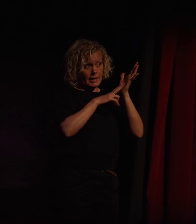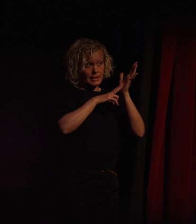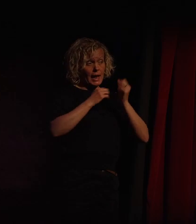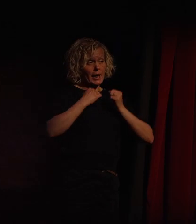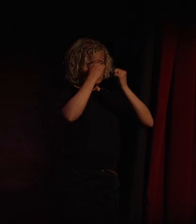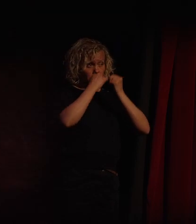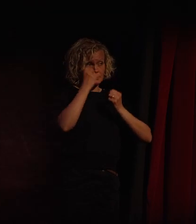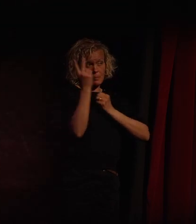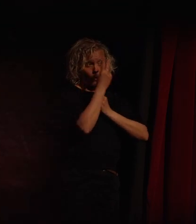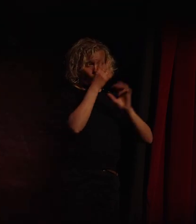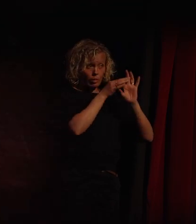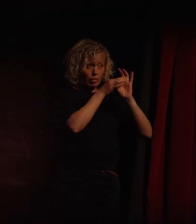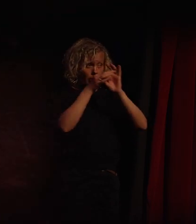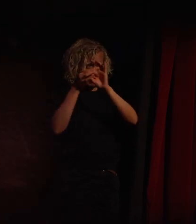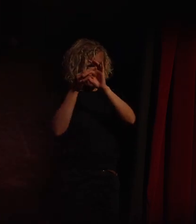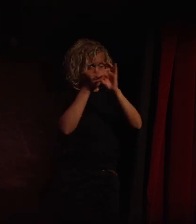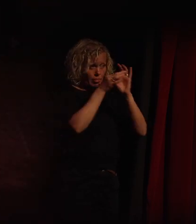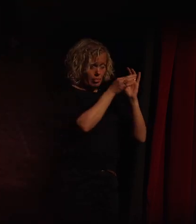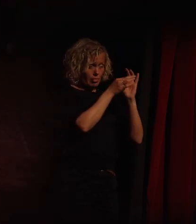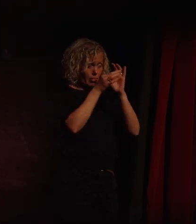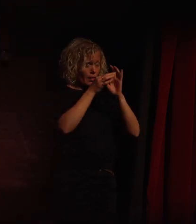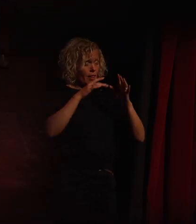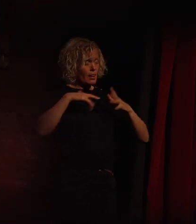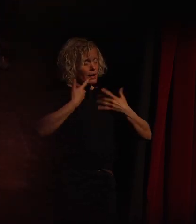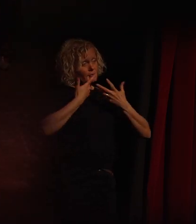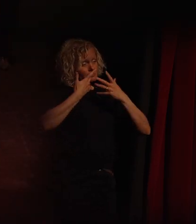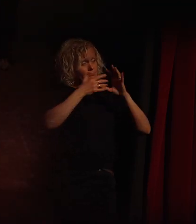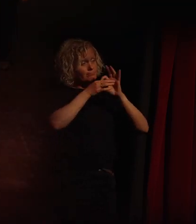feel your qi, or life force, which traditional